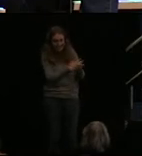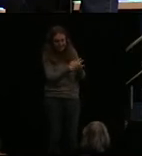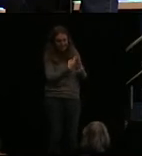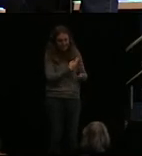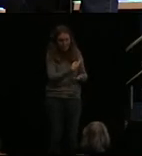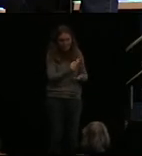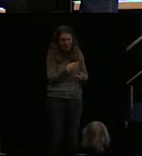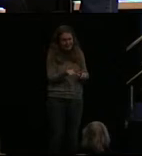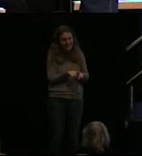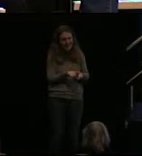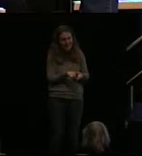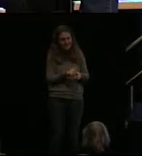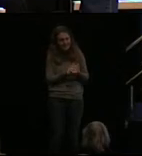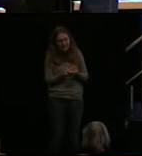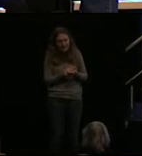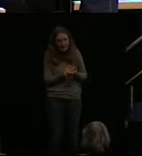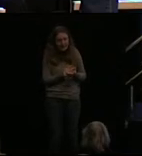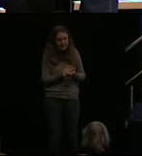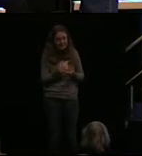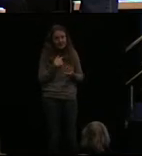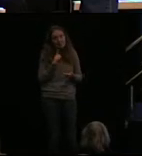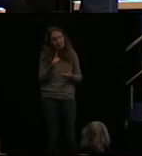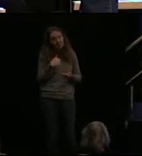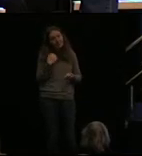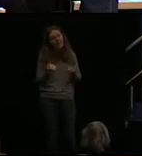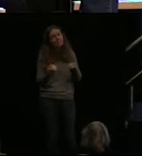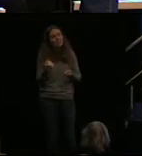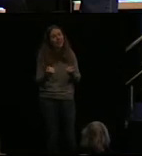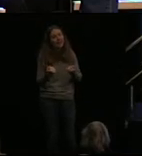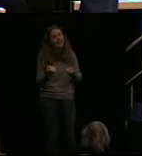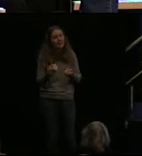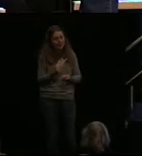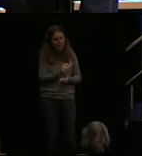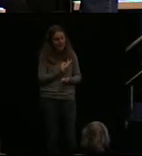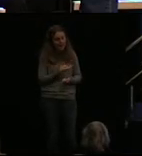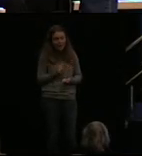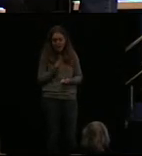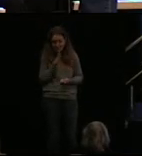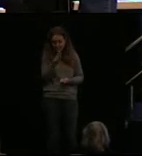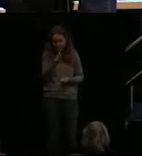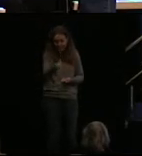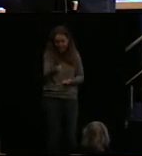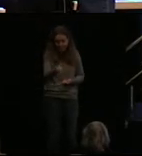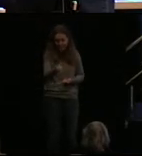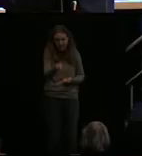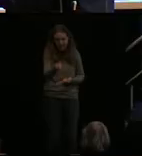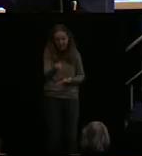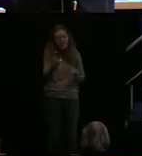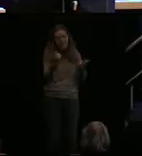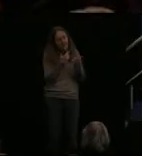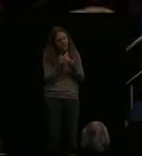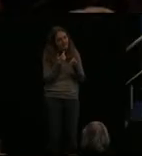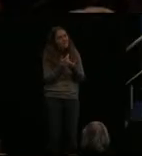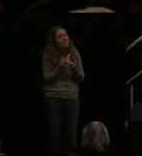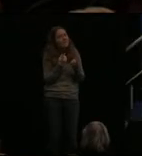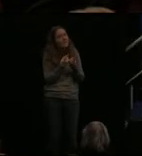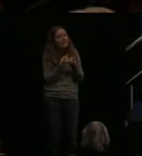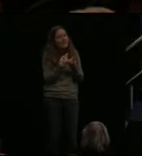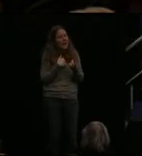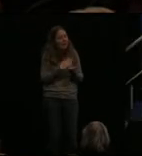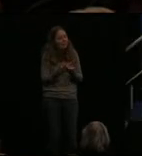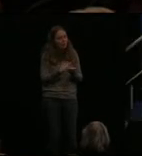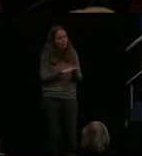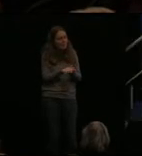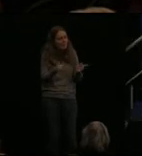too, I'm driving, and we're heading in that direction. And the other funny thing, which I'm not quite sure what it means